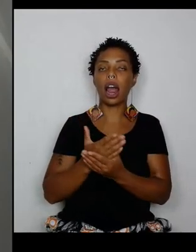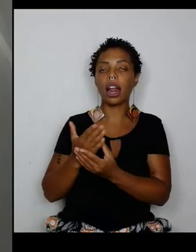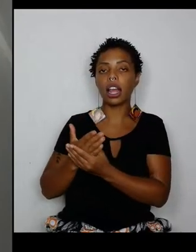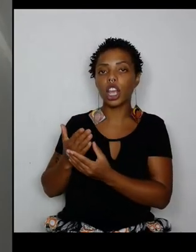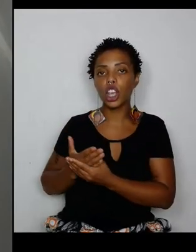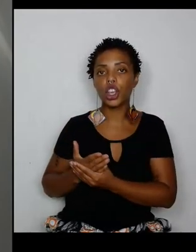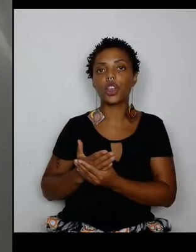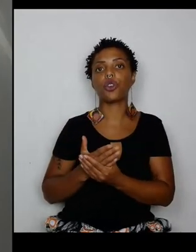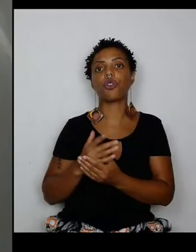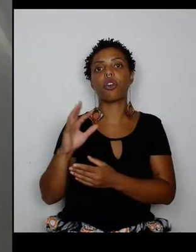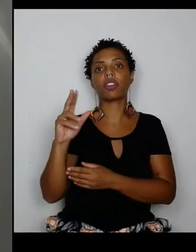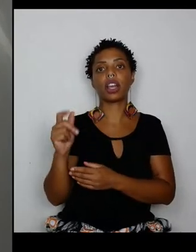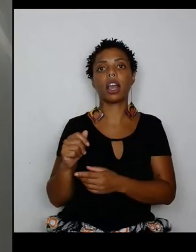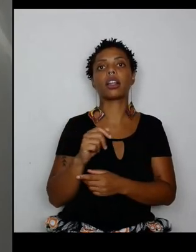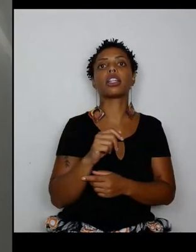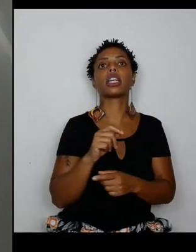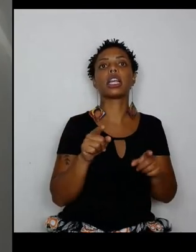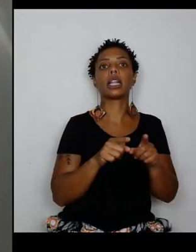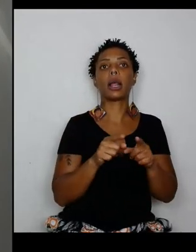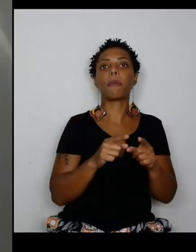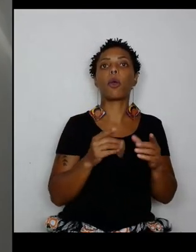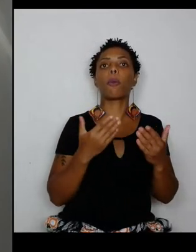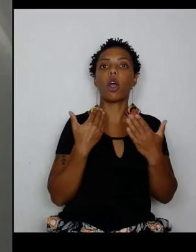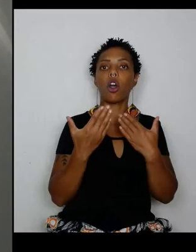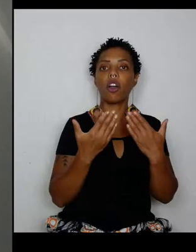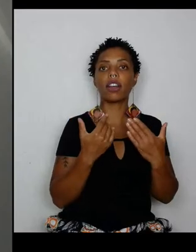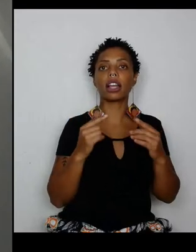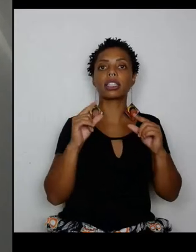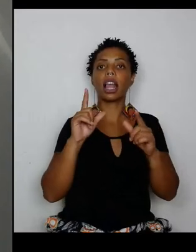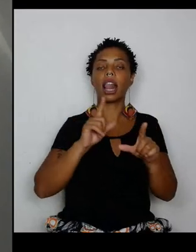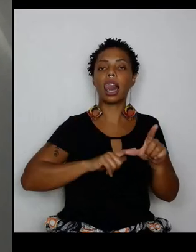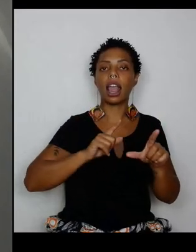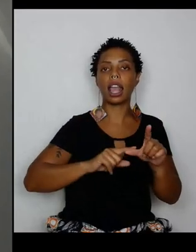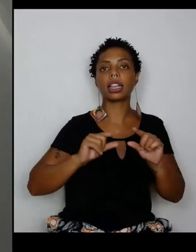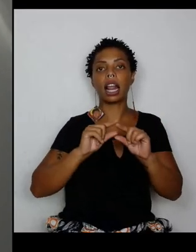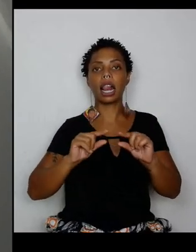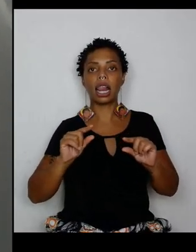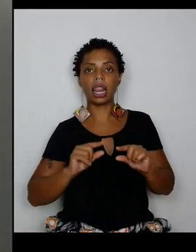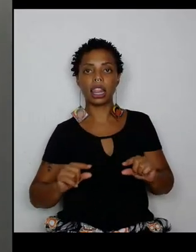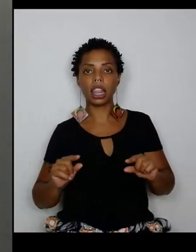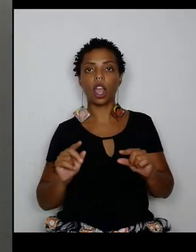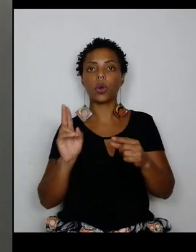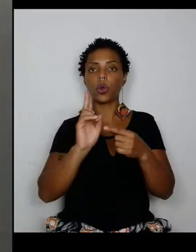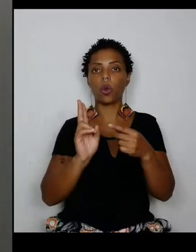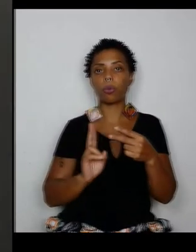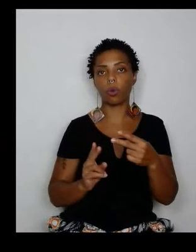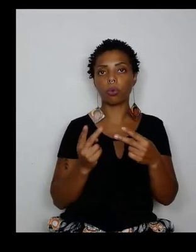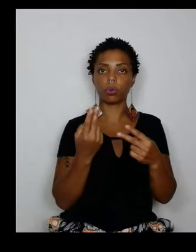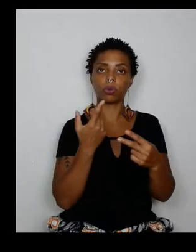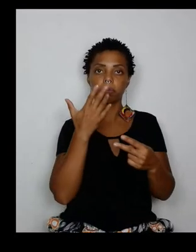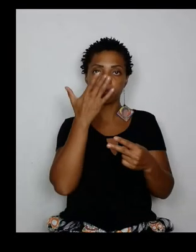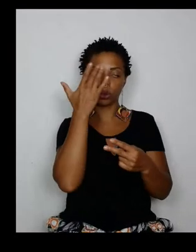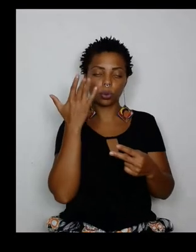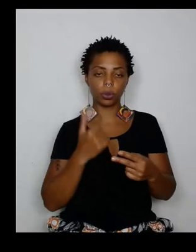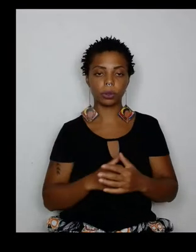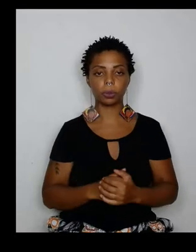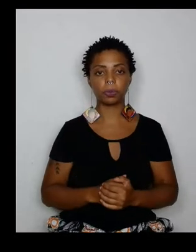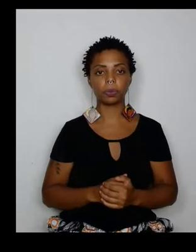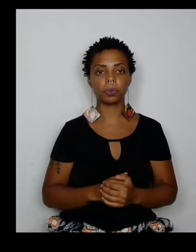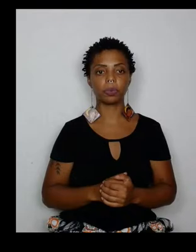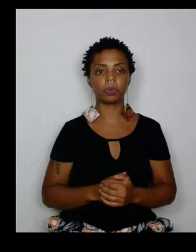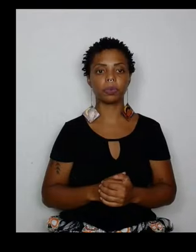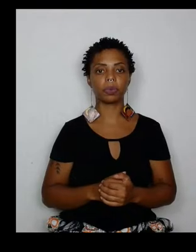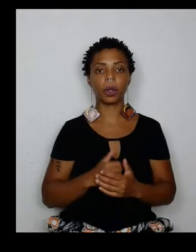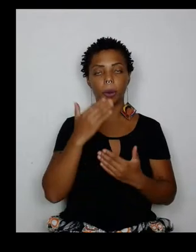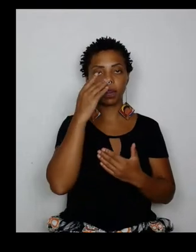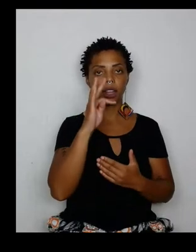archive and william cantridge and vivienne cordland a conversation in letters and lines tamar the floor is yours thank you